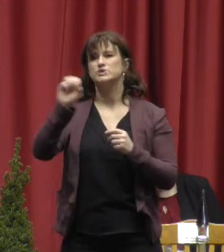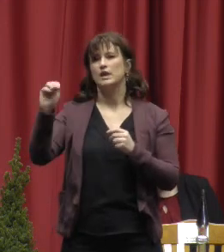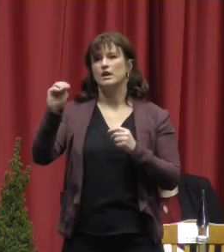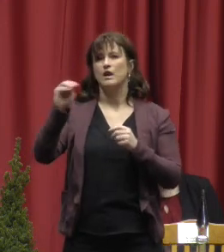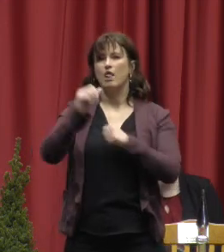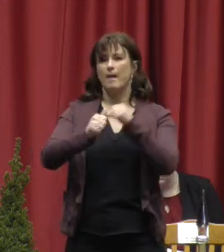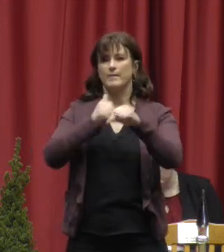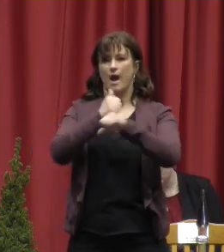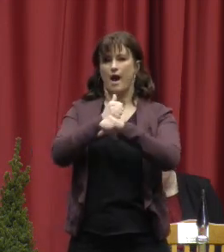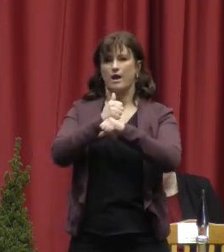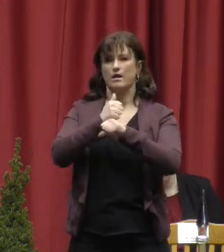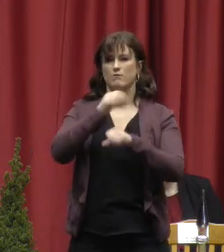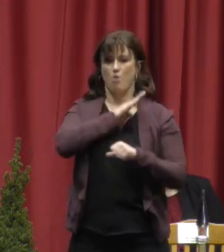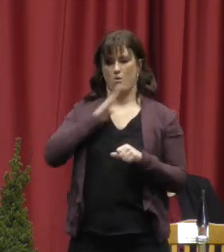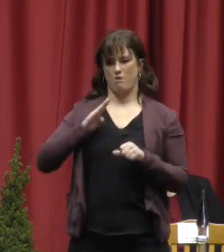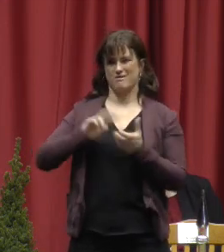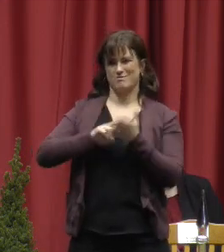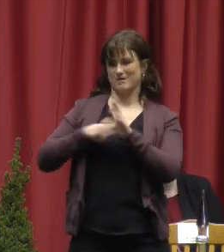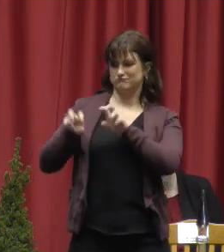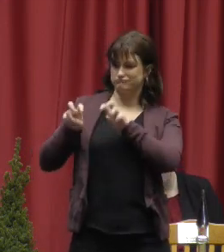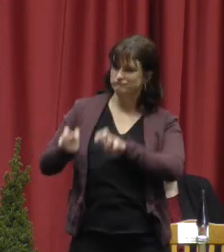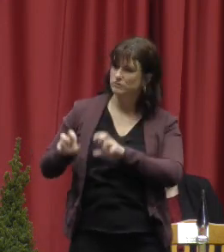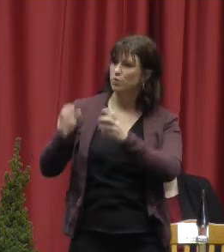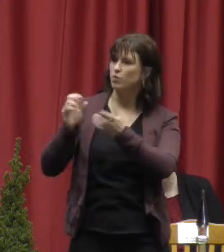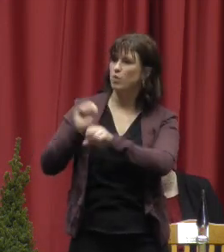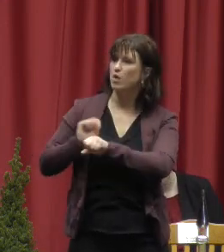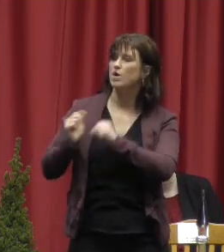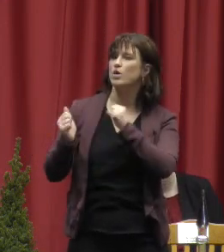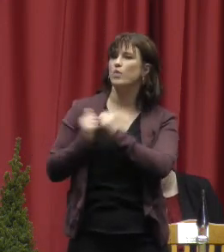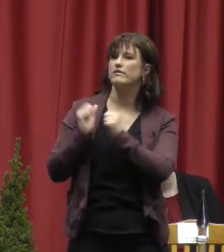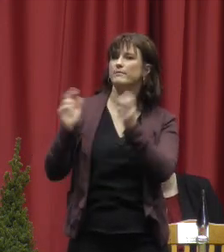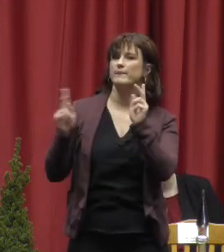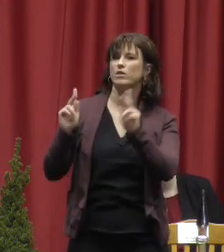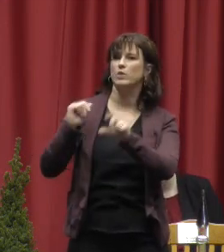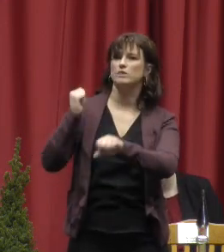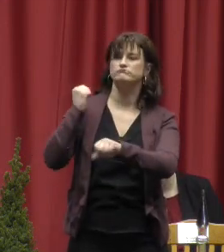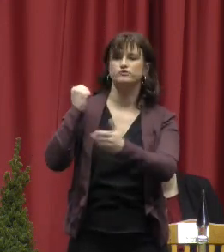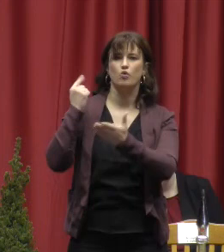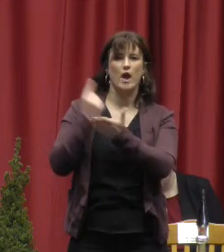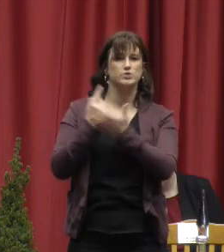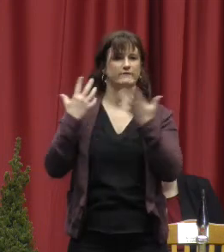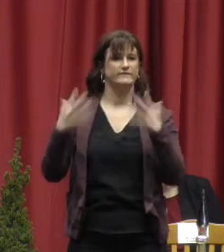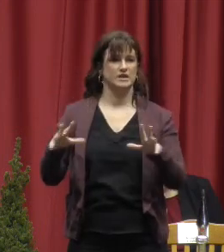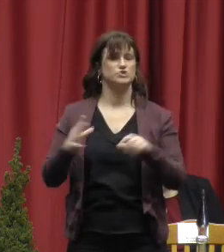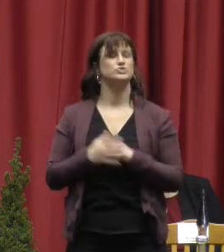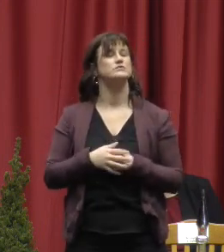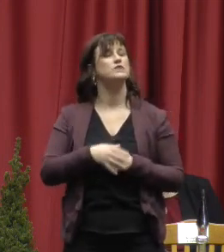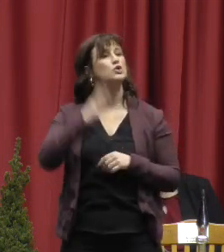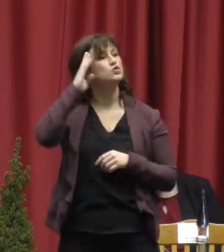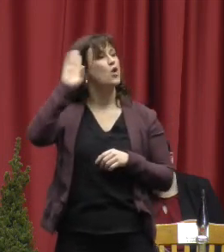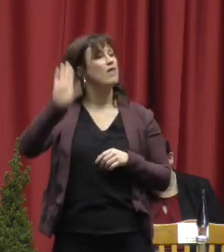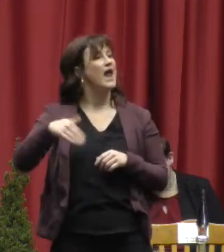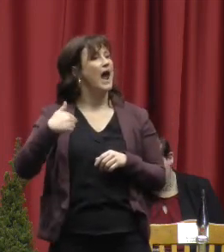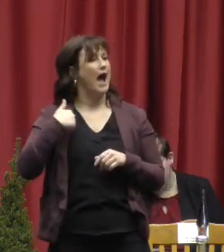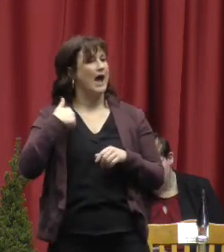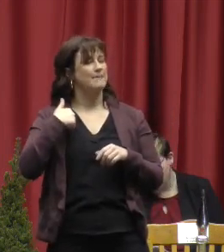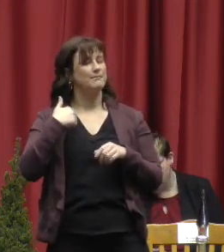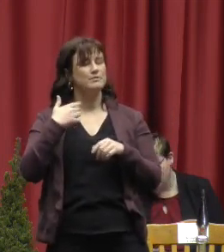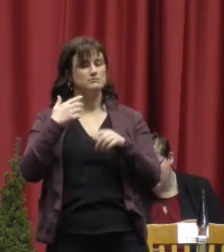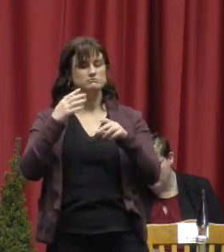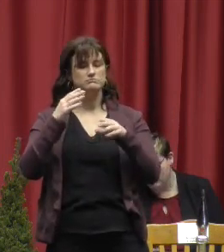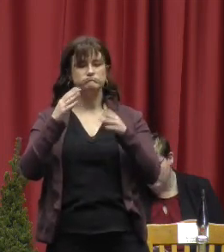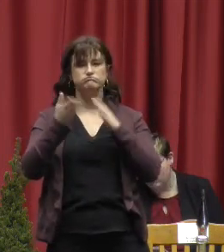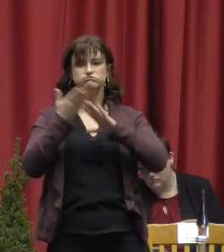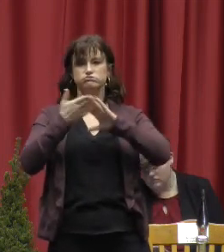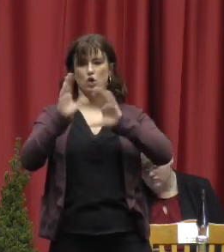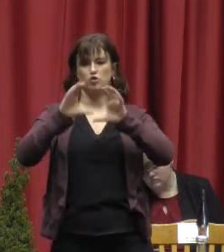mentor every semester. I'm a founding board member of Asian Business Collaborative, where we frequently have people come in to champion API small-owned